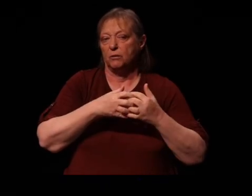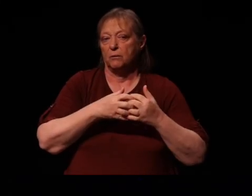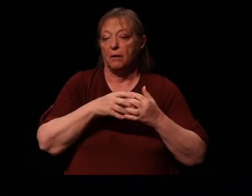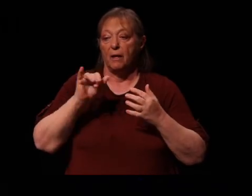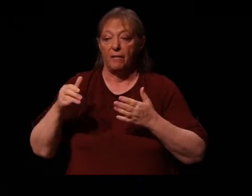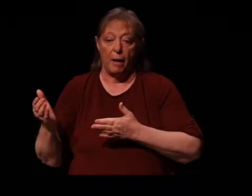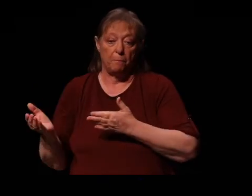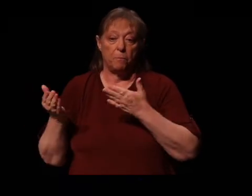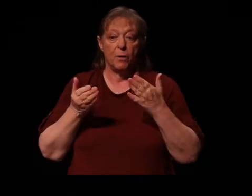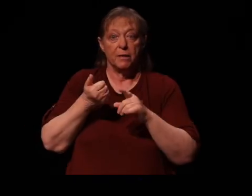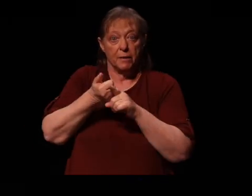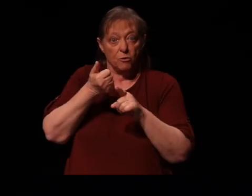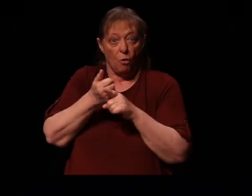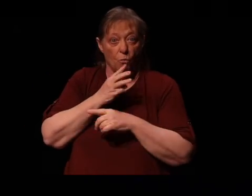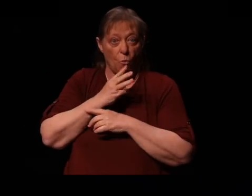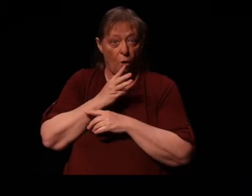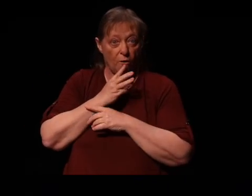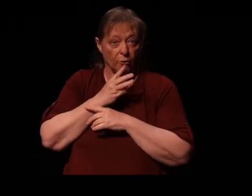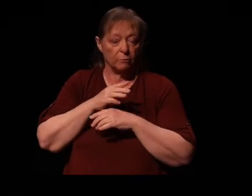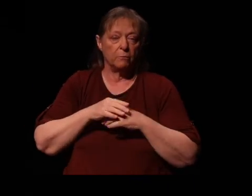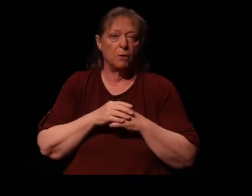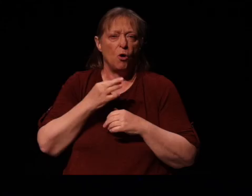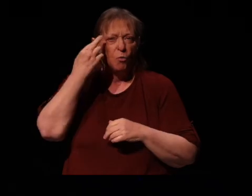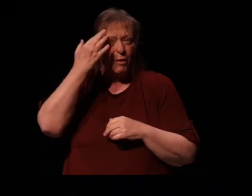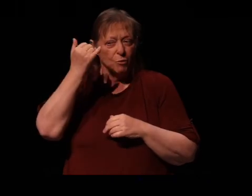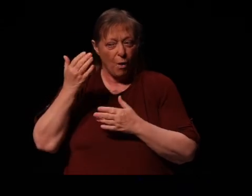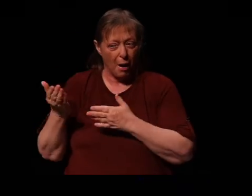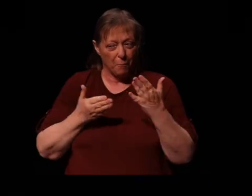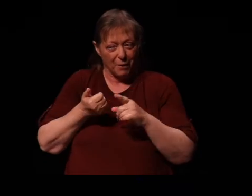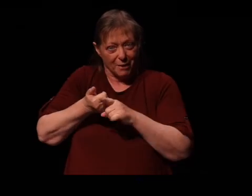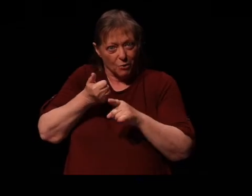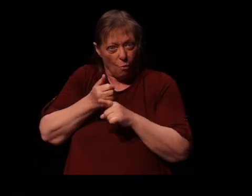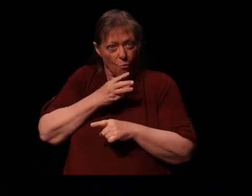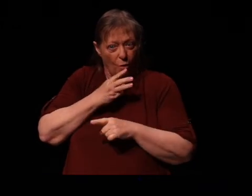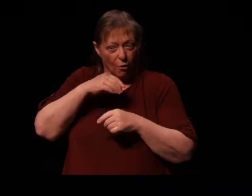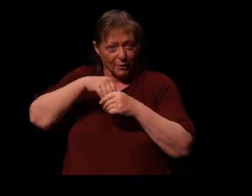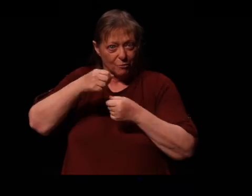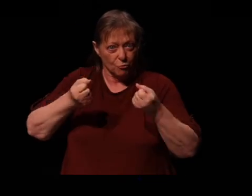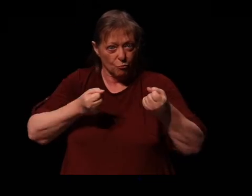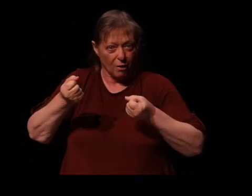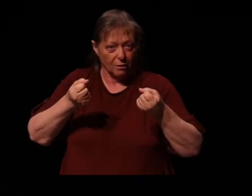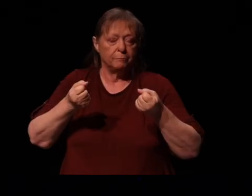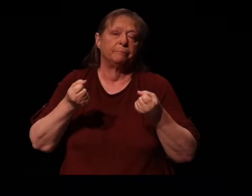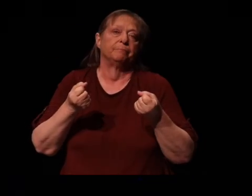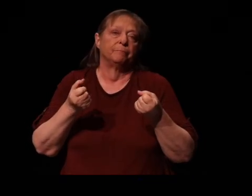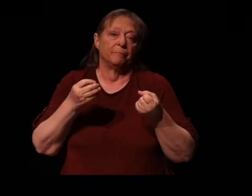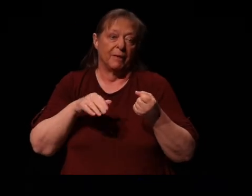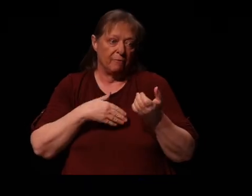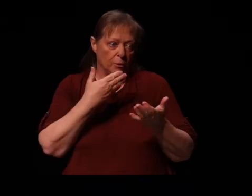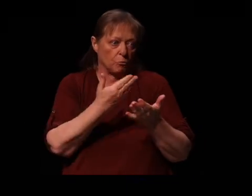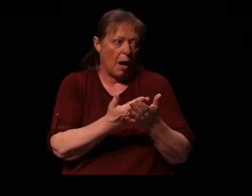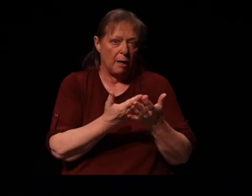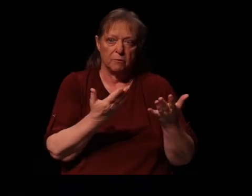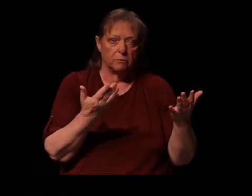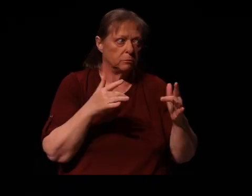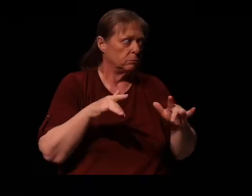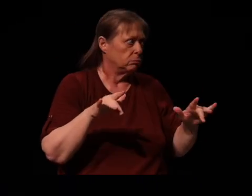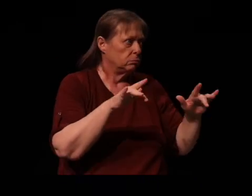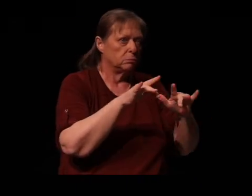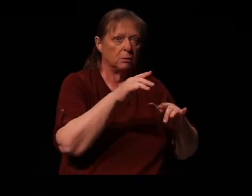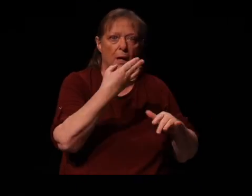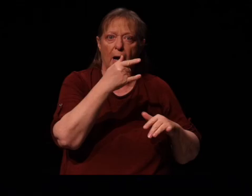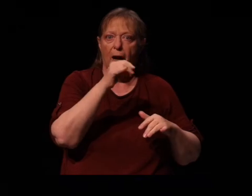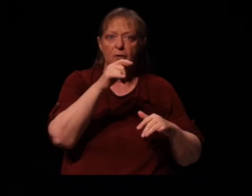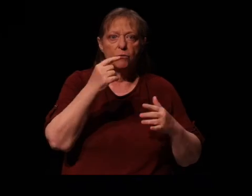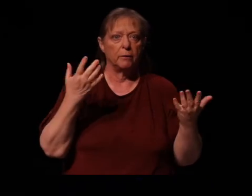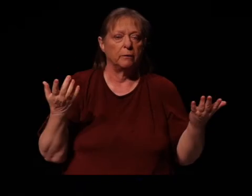that actually carries its own water source. The reason it carries the water source is that if they get to a fire and there is no